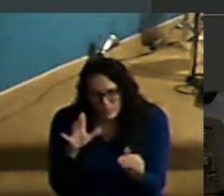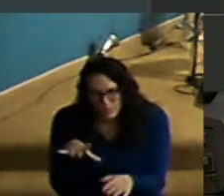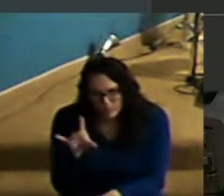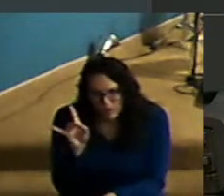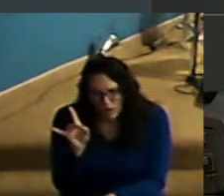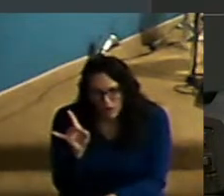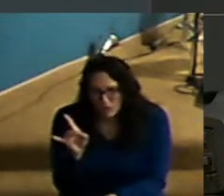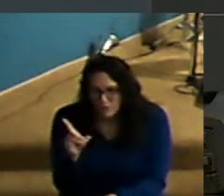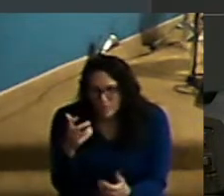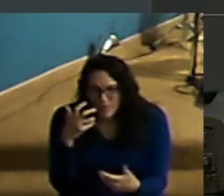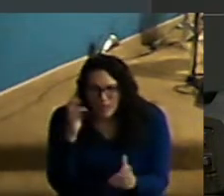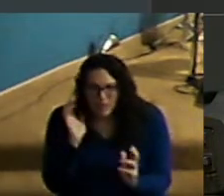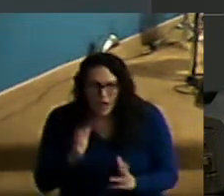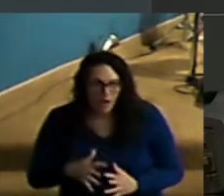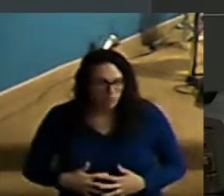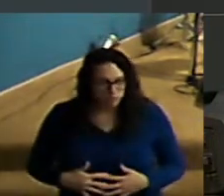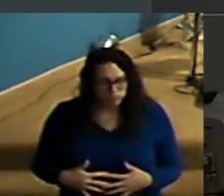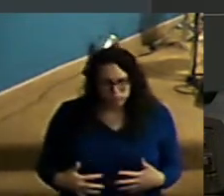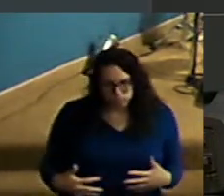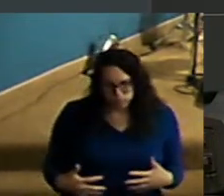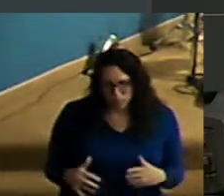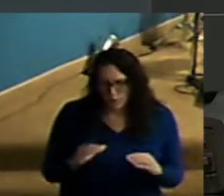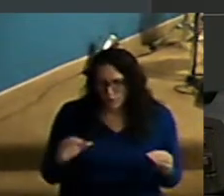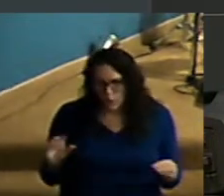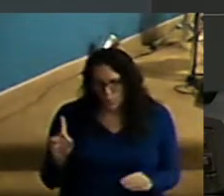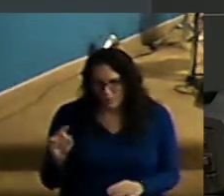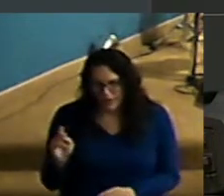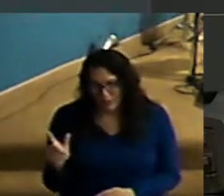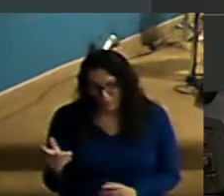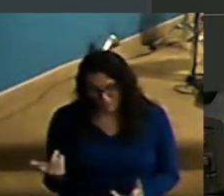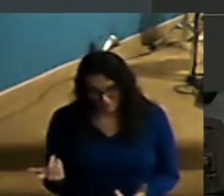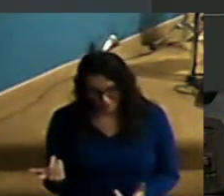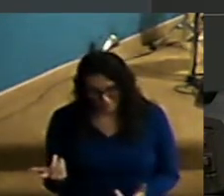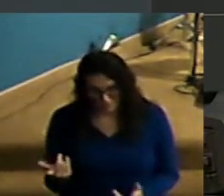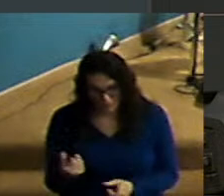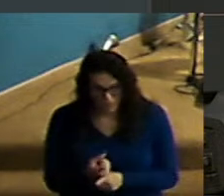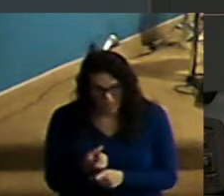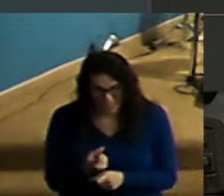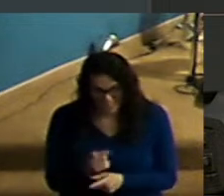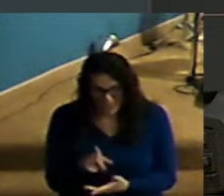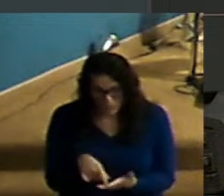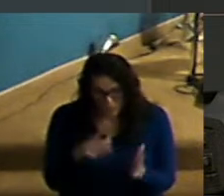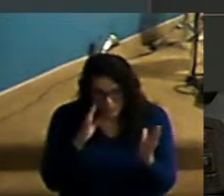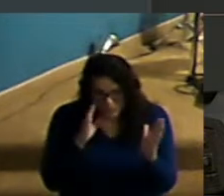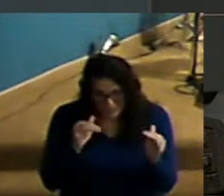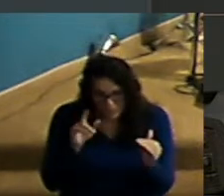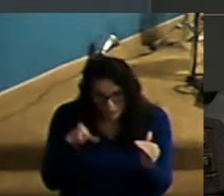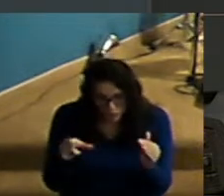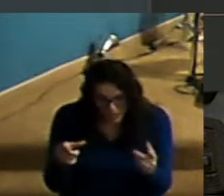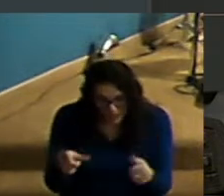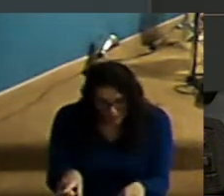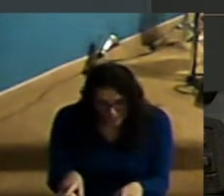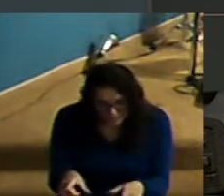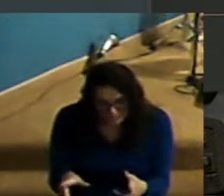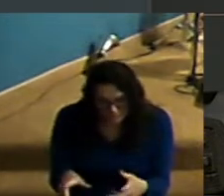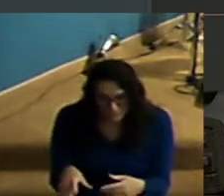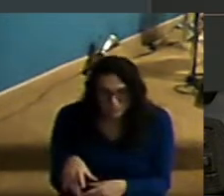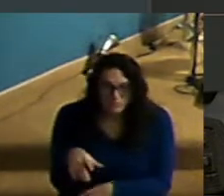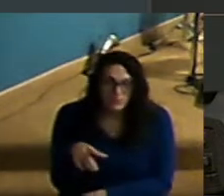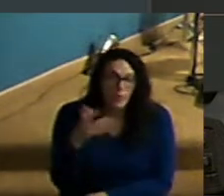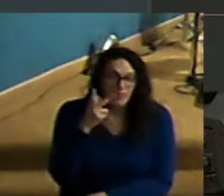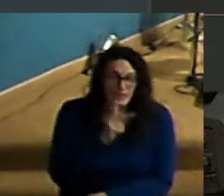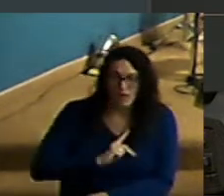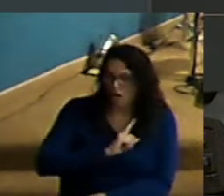Lions, probably full bellies, no Daniel. I mean, is that what you would expect? Let's be honest. That's what should happen. And so he